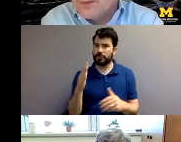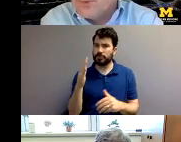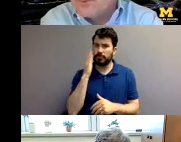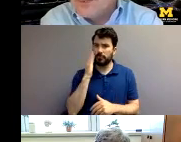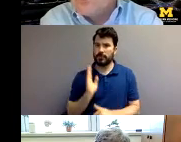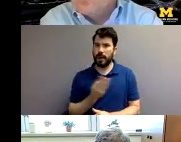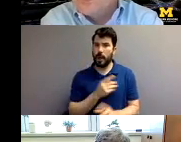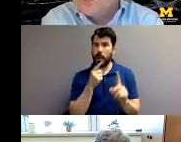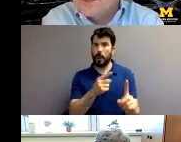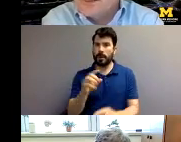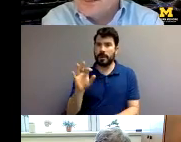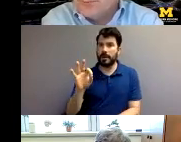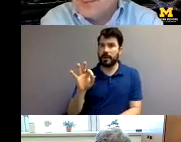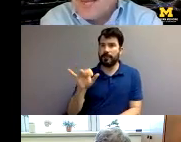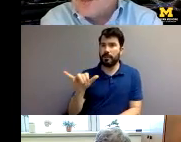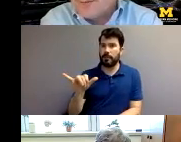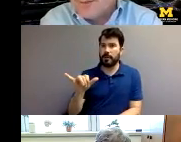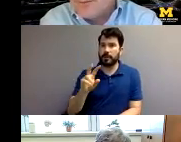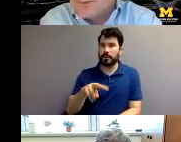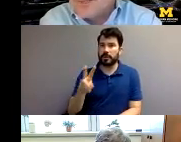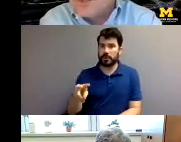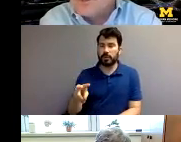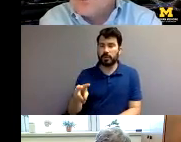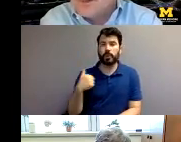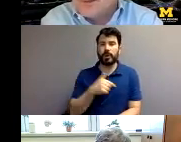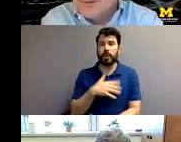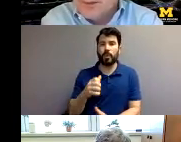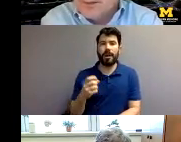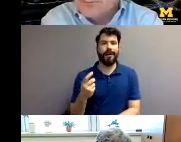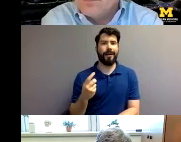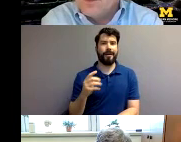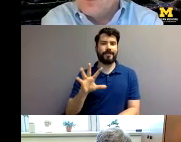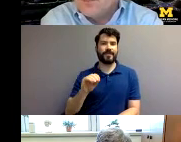for FY22 budget is to bring back about 50% of our